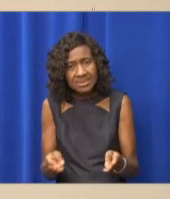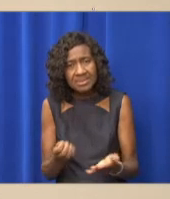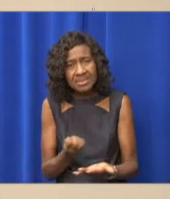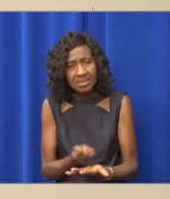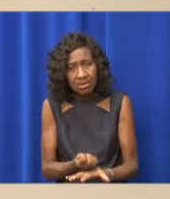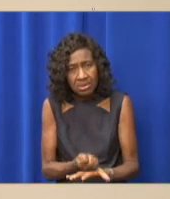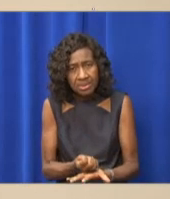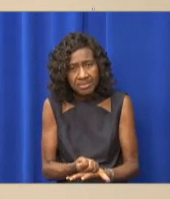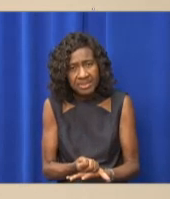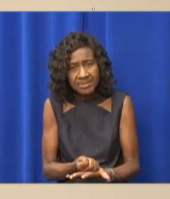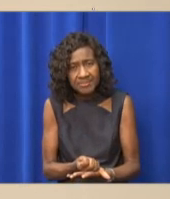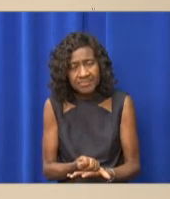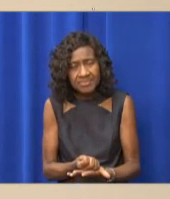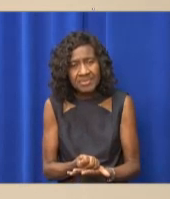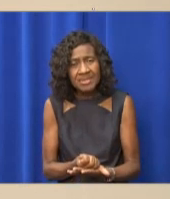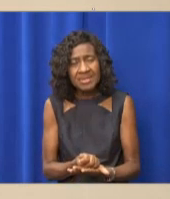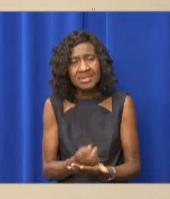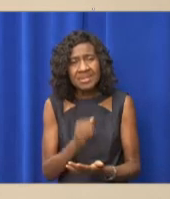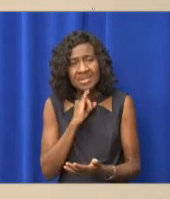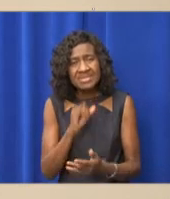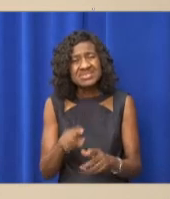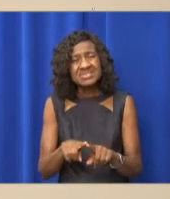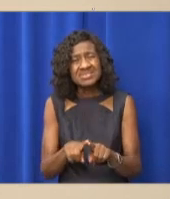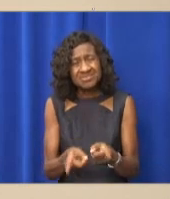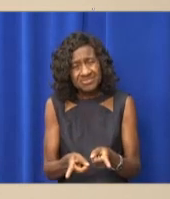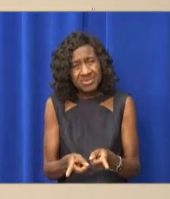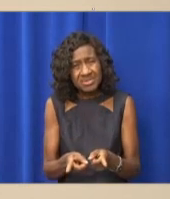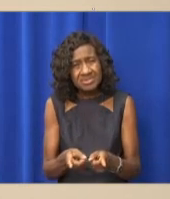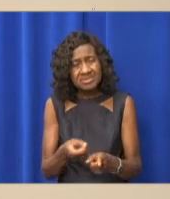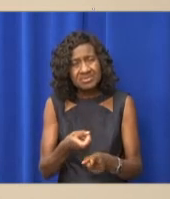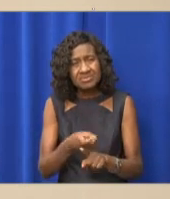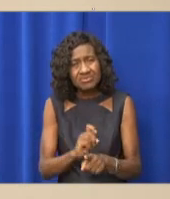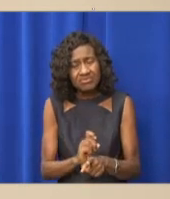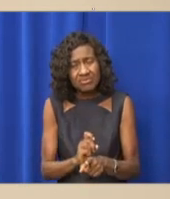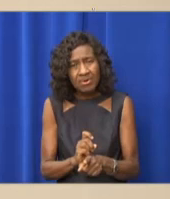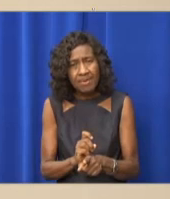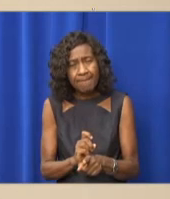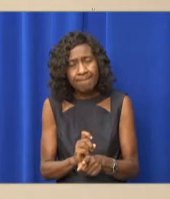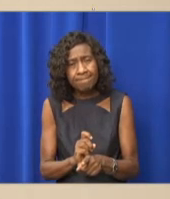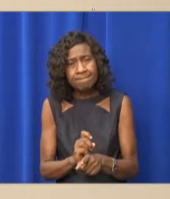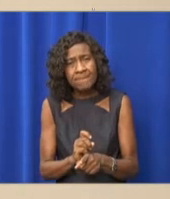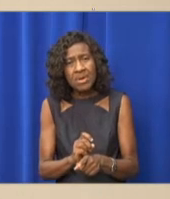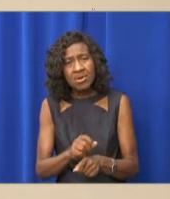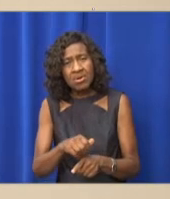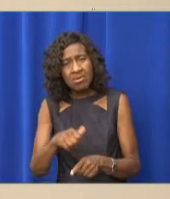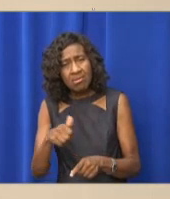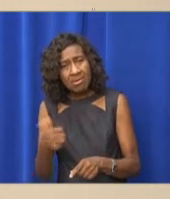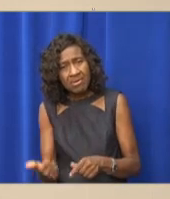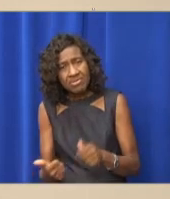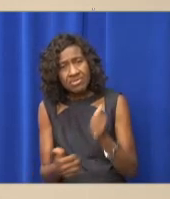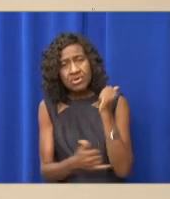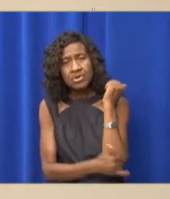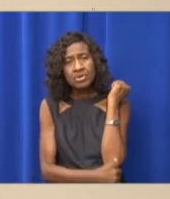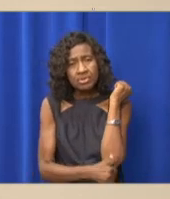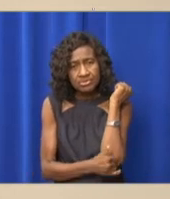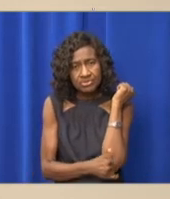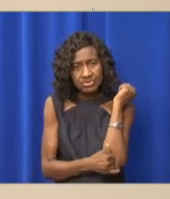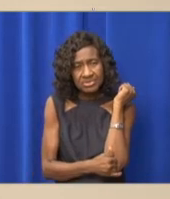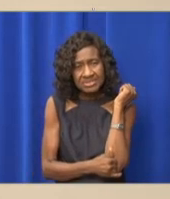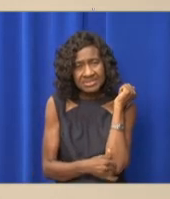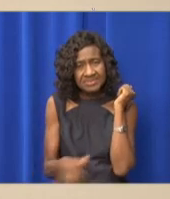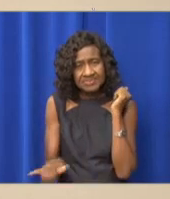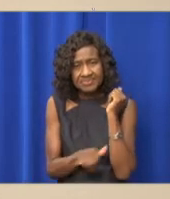are in many ways different than considerations that are the case in other places like the